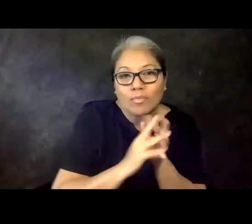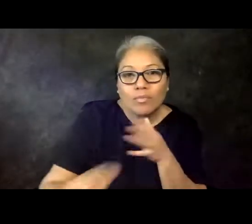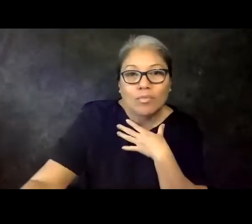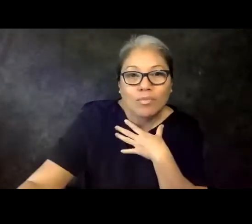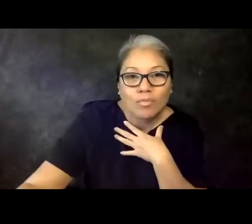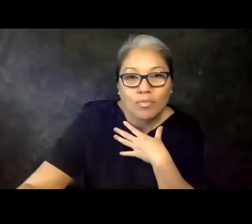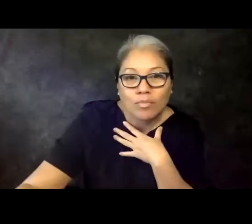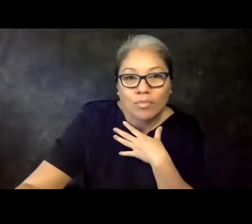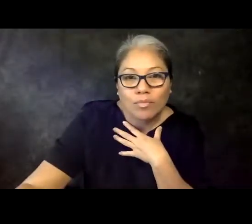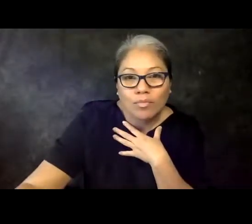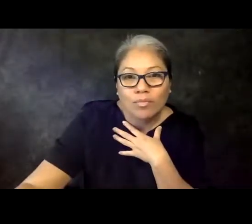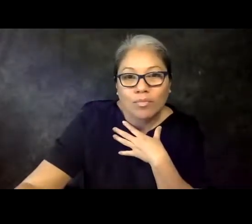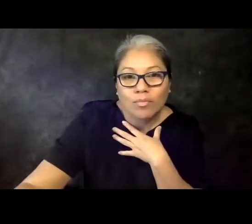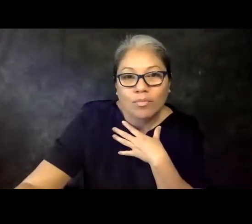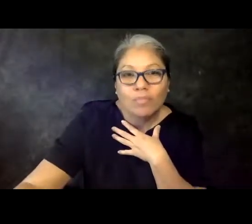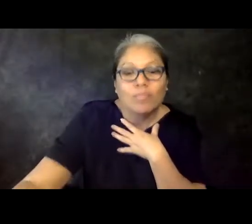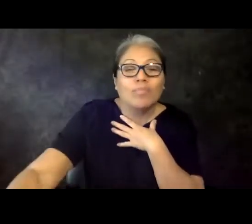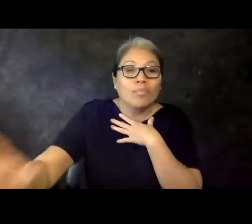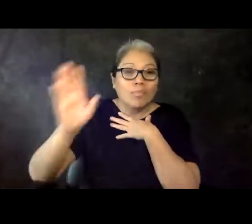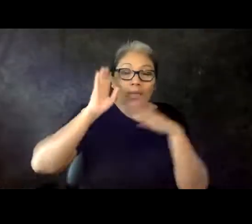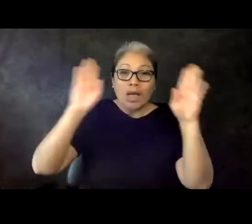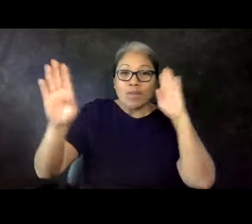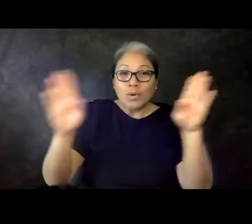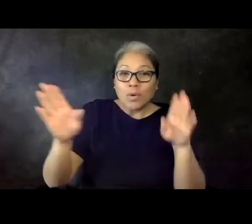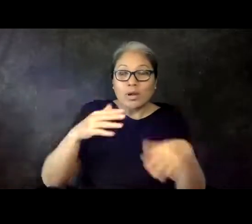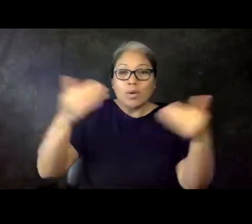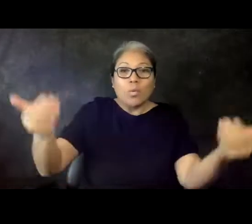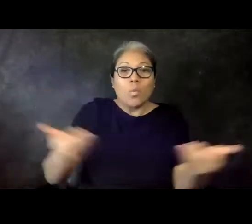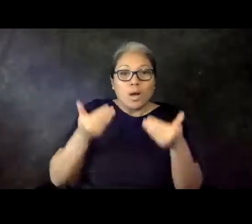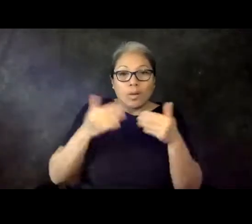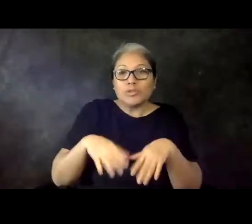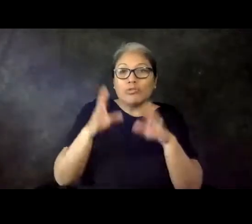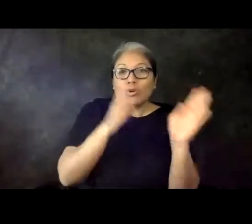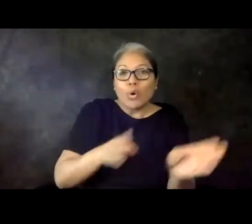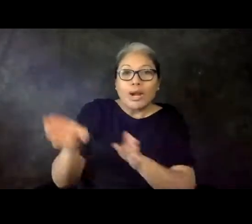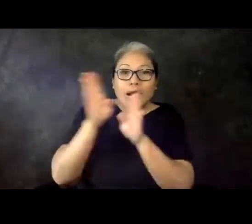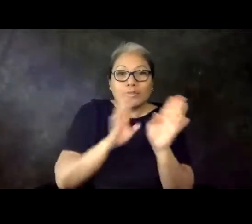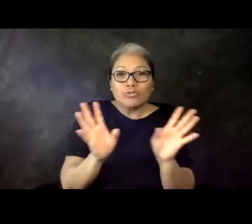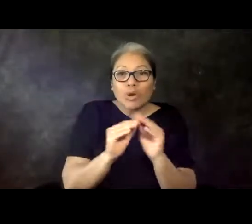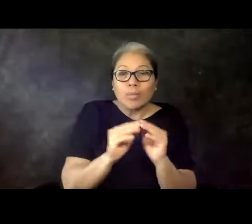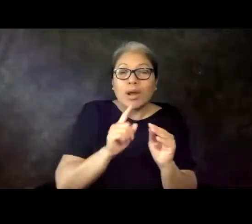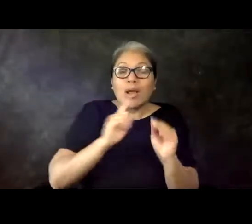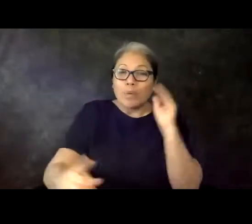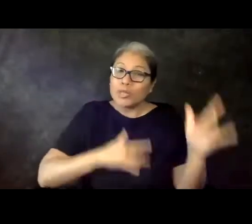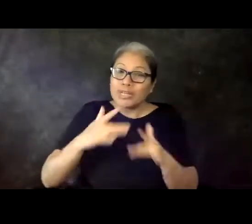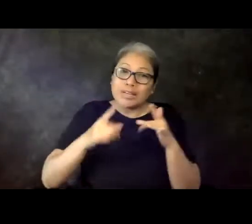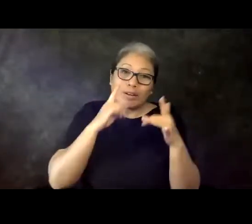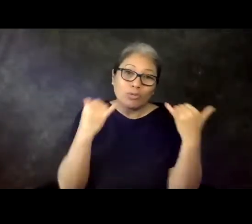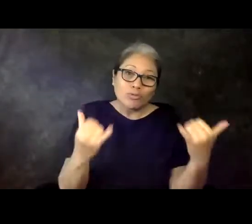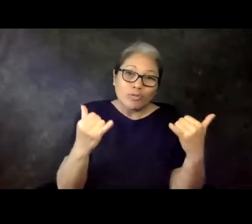All right. Hi, everyone. Welcome to the Organizers Forum. I am really excited for today's